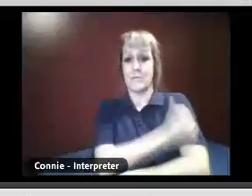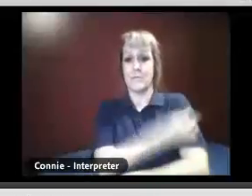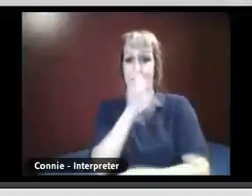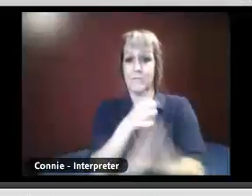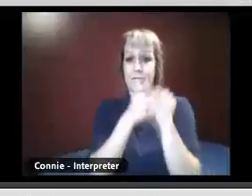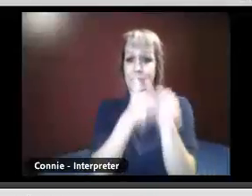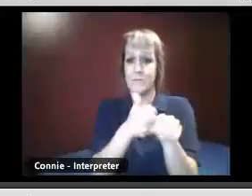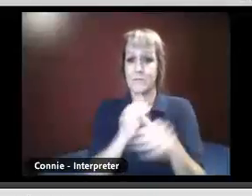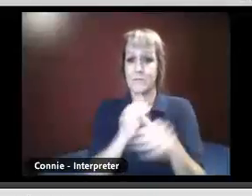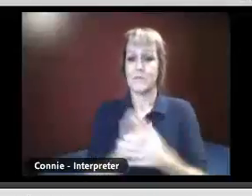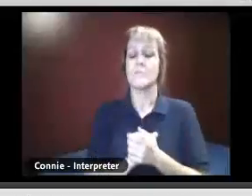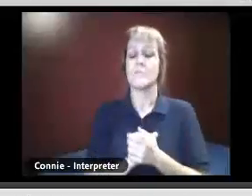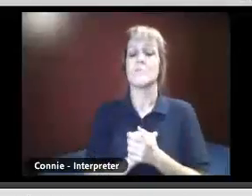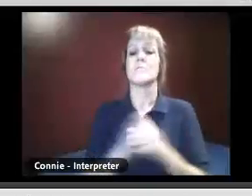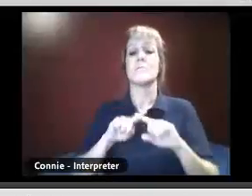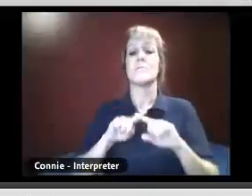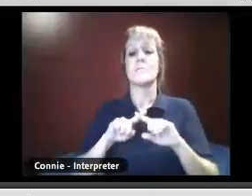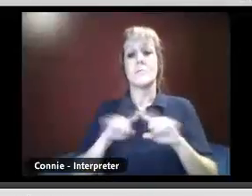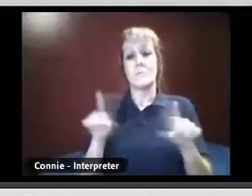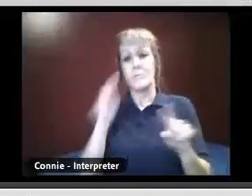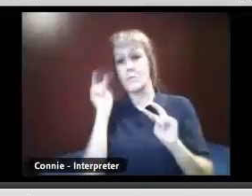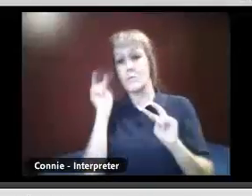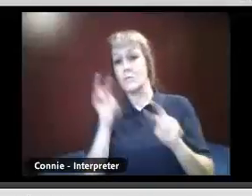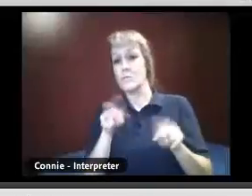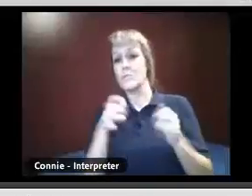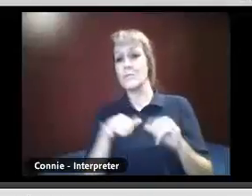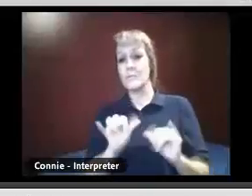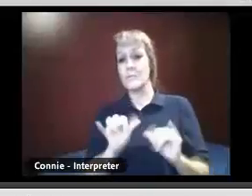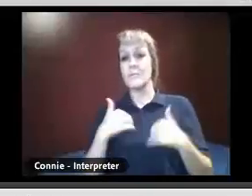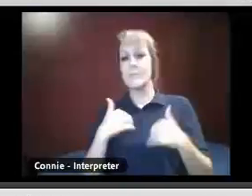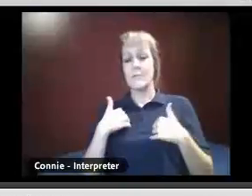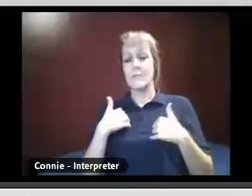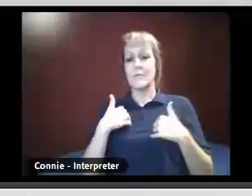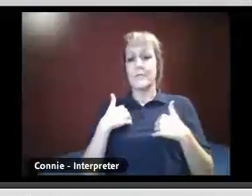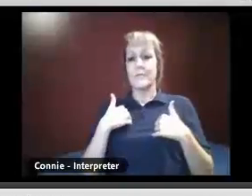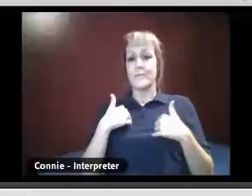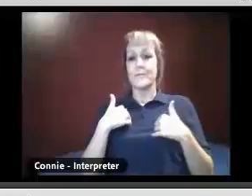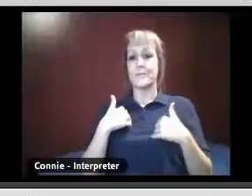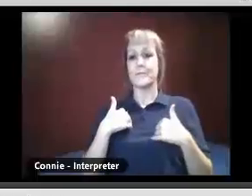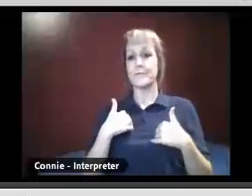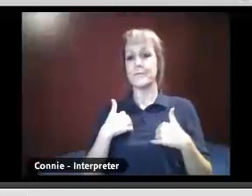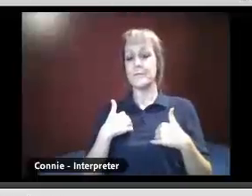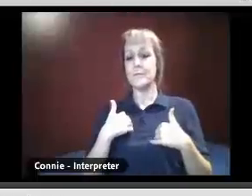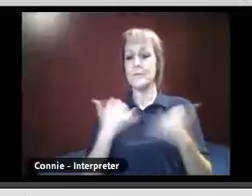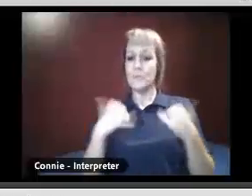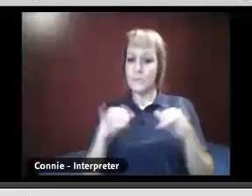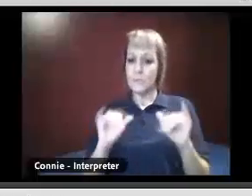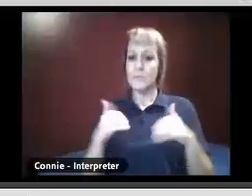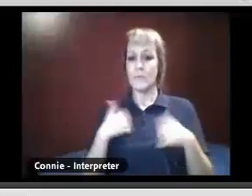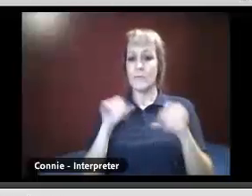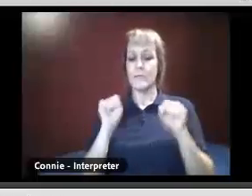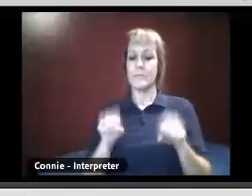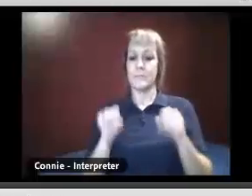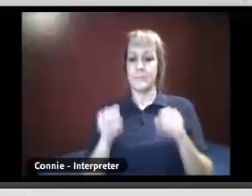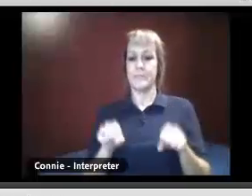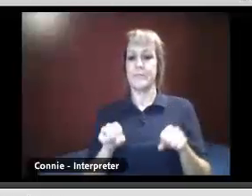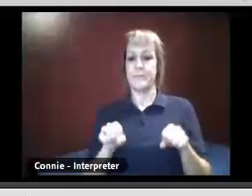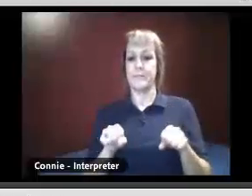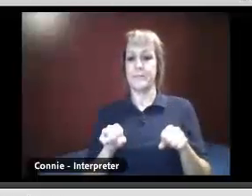However, when we look at, but you still have, and this is what I always say, that you still have the ability